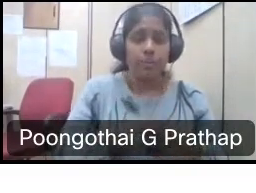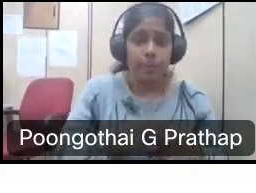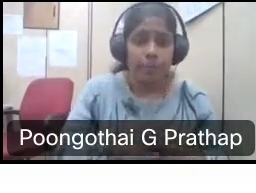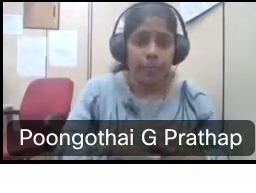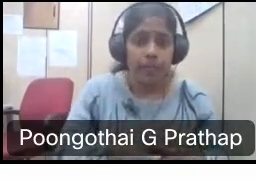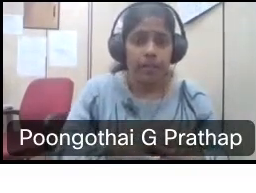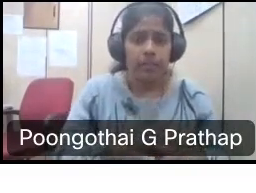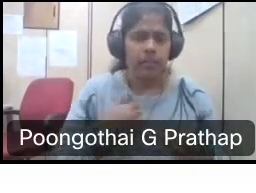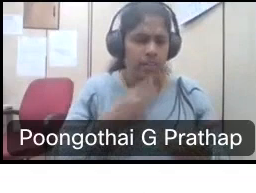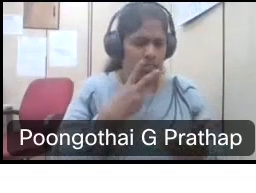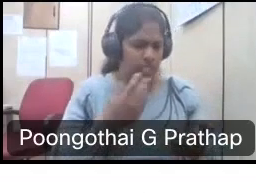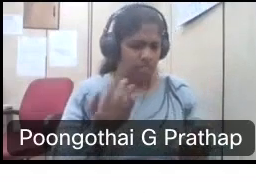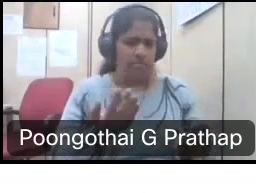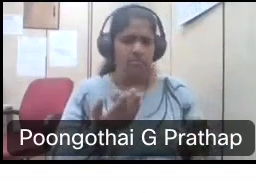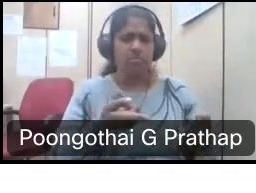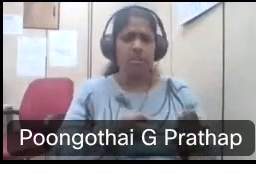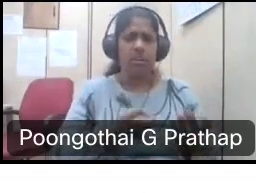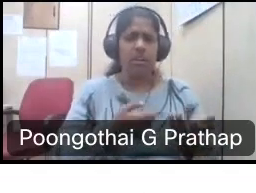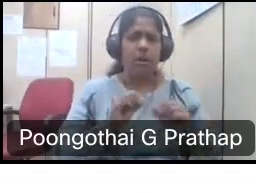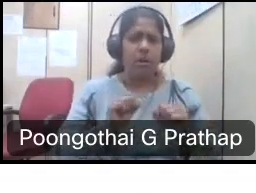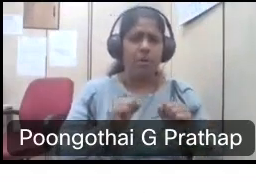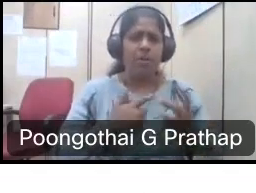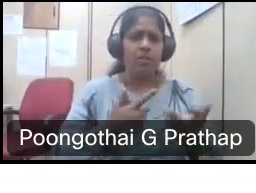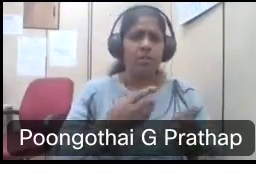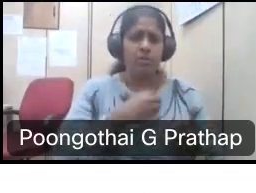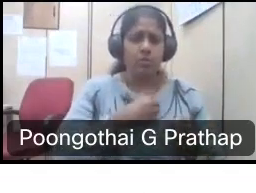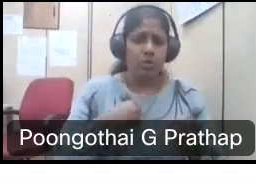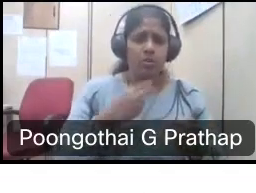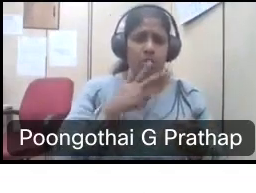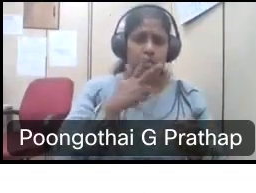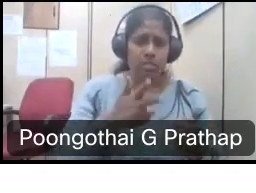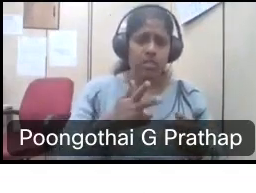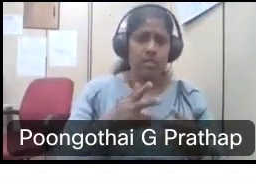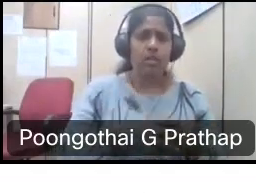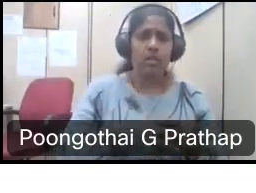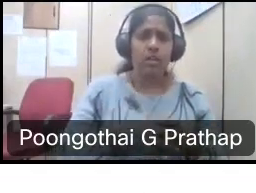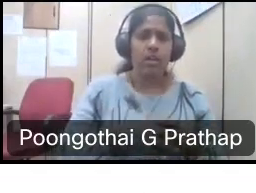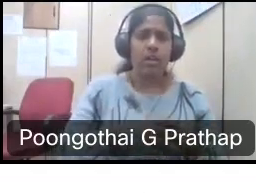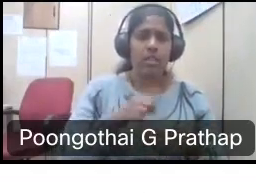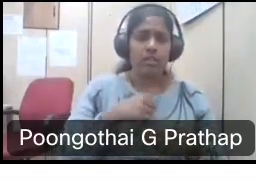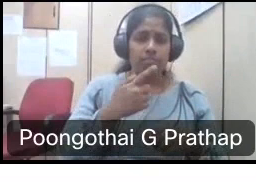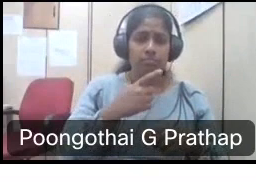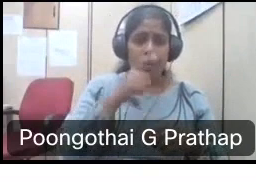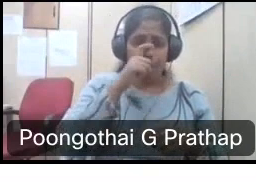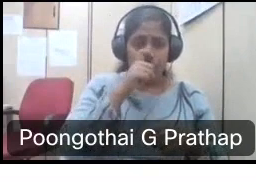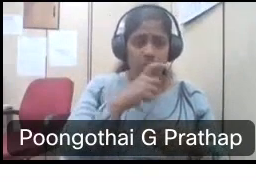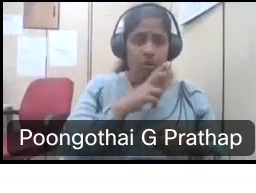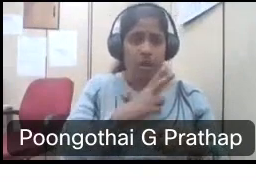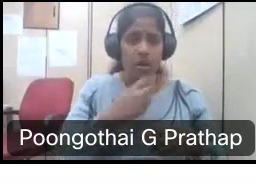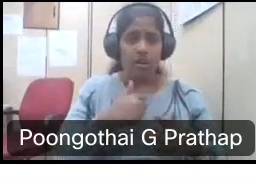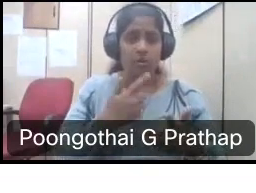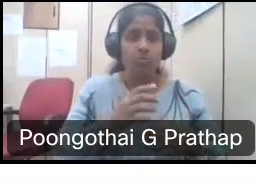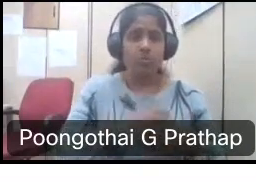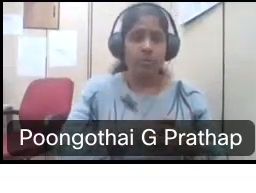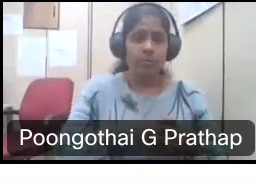specifically saying me that pediatrician said that it should not be done because a child is having the